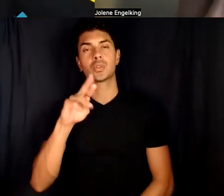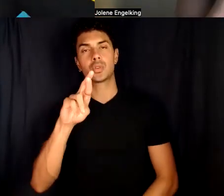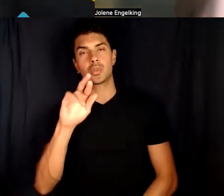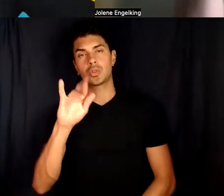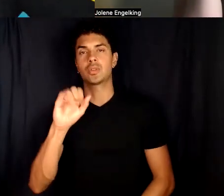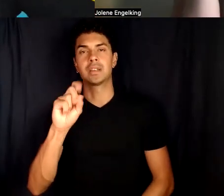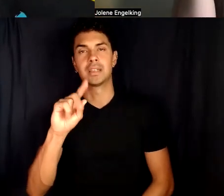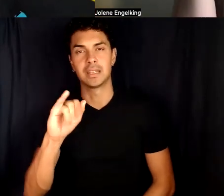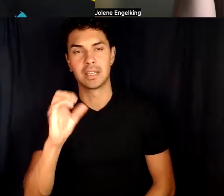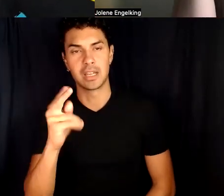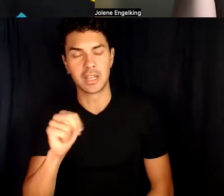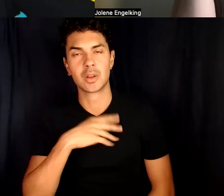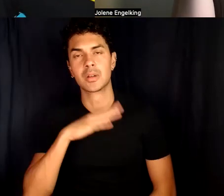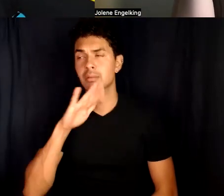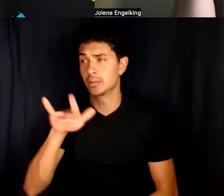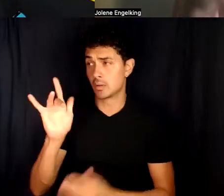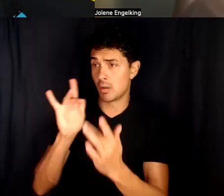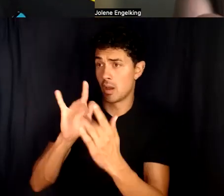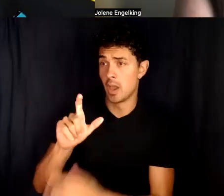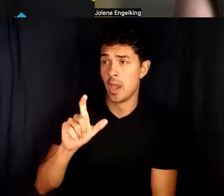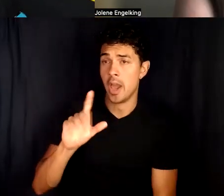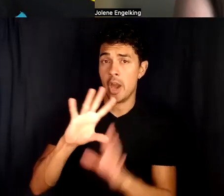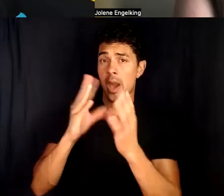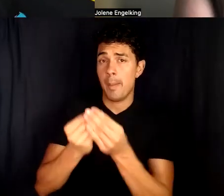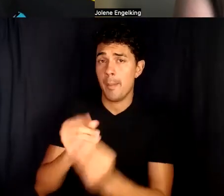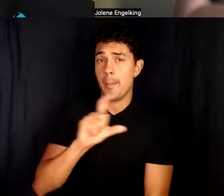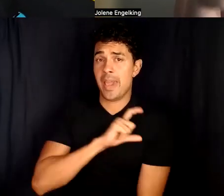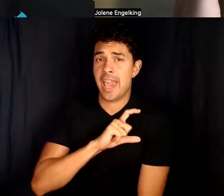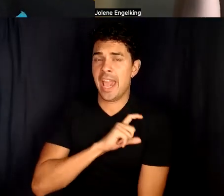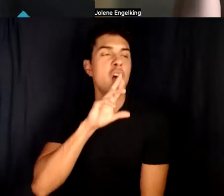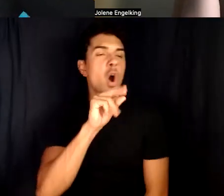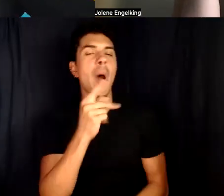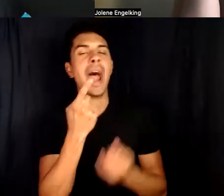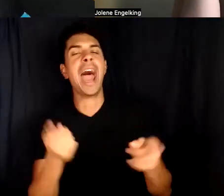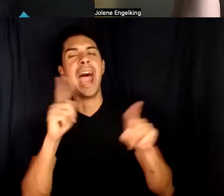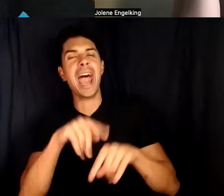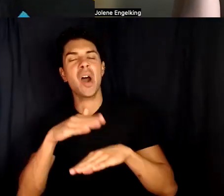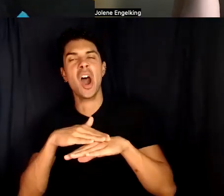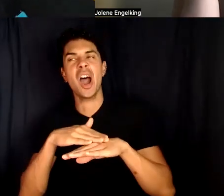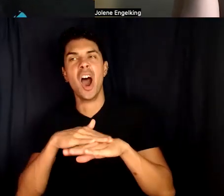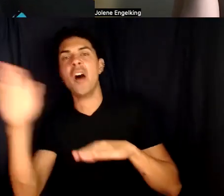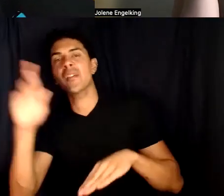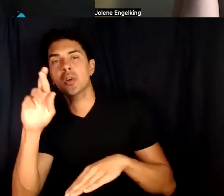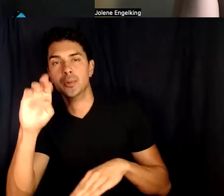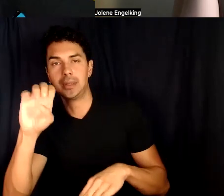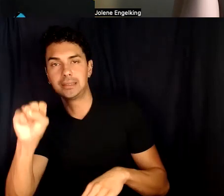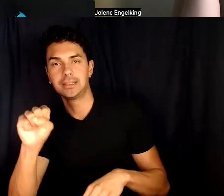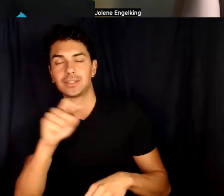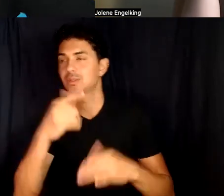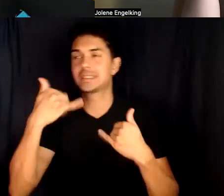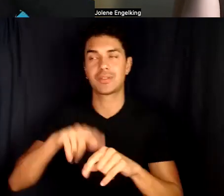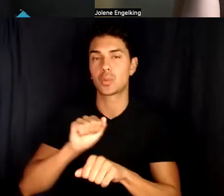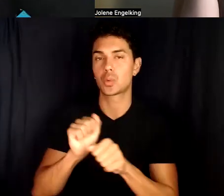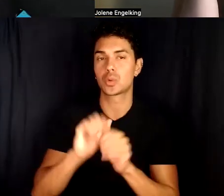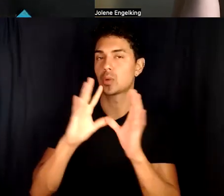did you call tribal police? Did you go to the tribe? And it's like, no, it happened off the reservation. And it was like, oh, okay, well, you still have to work with tribal police. And it said,